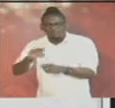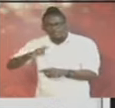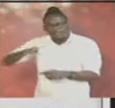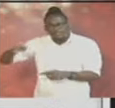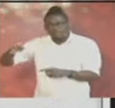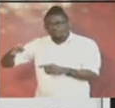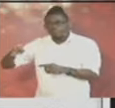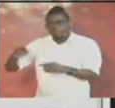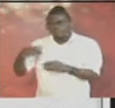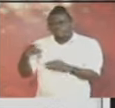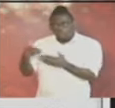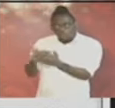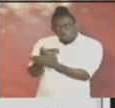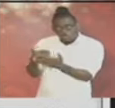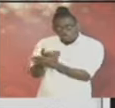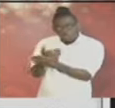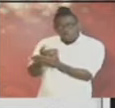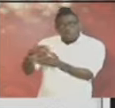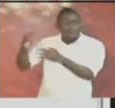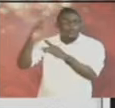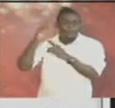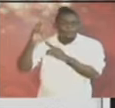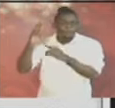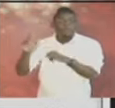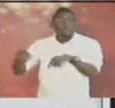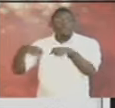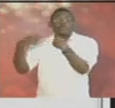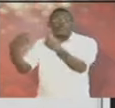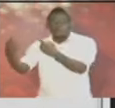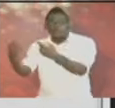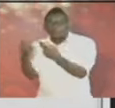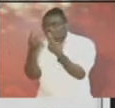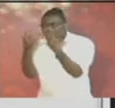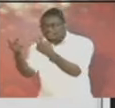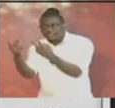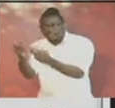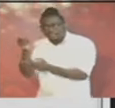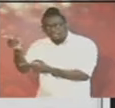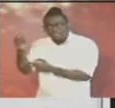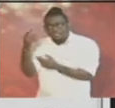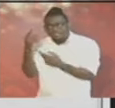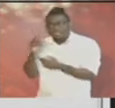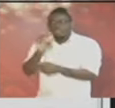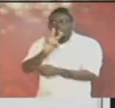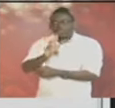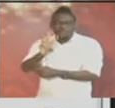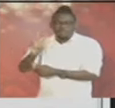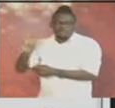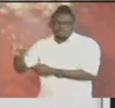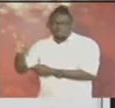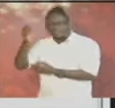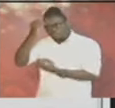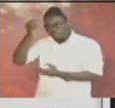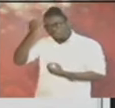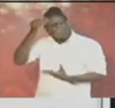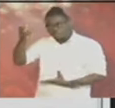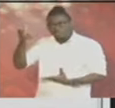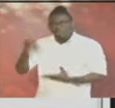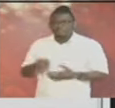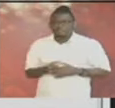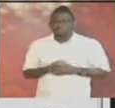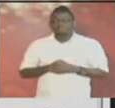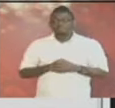visit our dashboard. It is a source of information, official information, and we look forward to continuing to